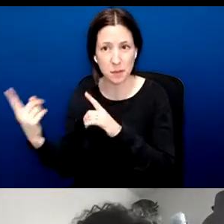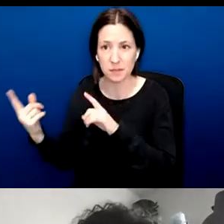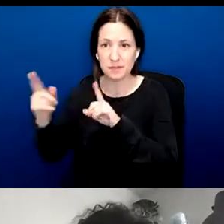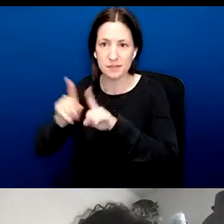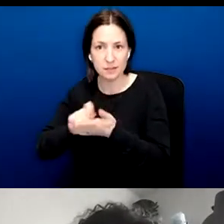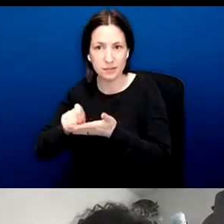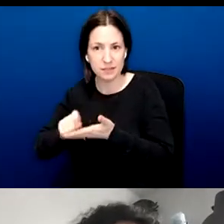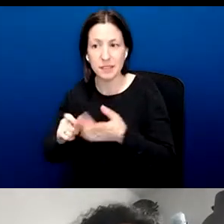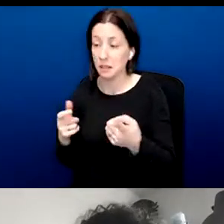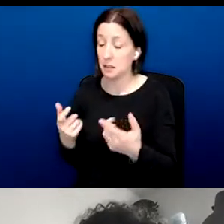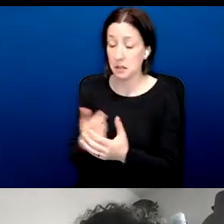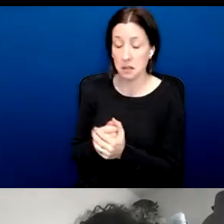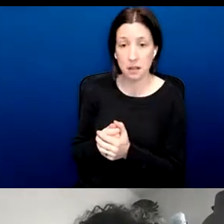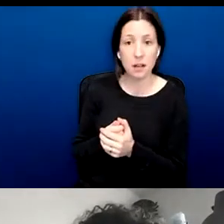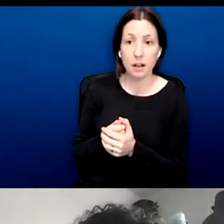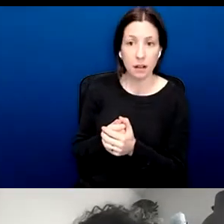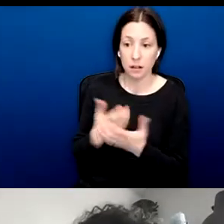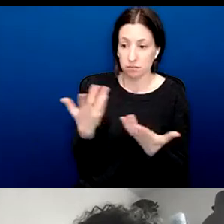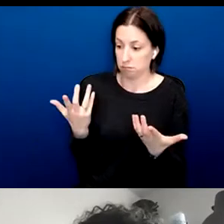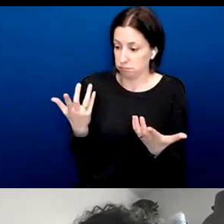really organic process.